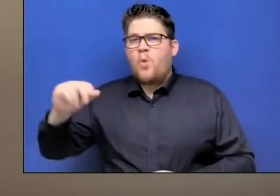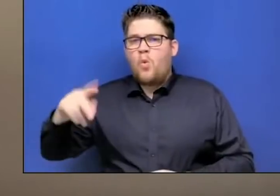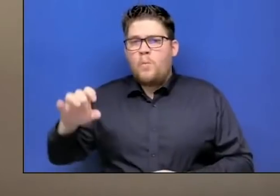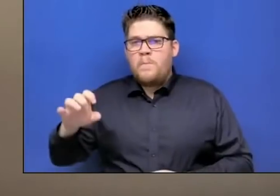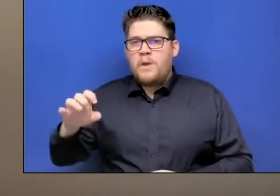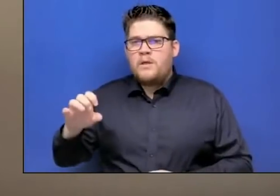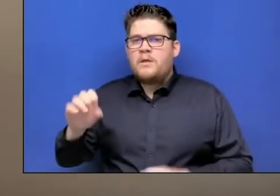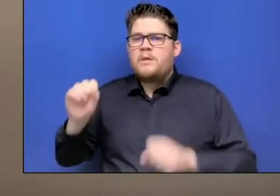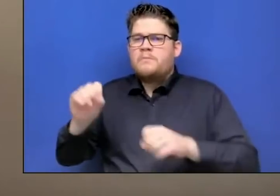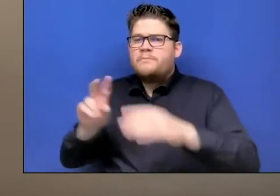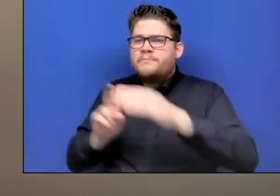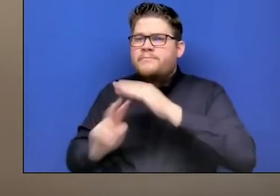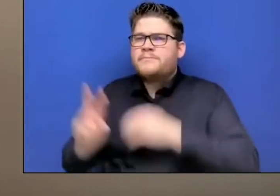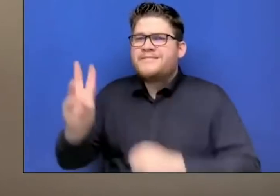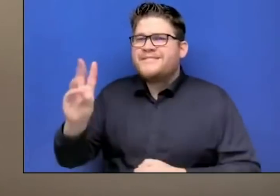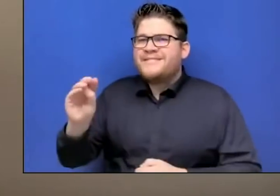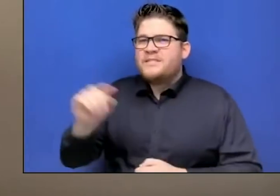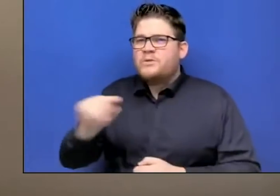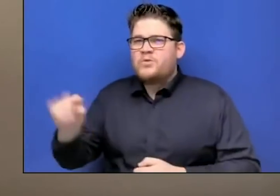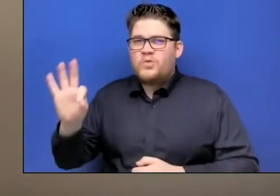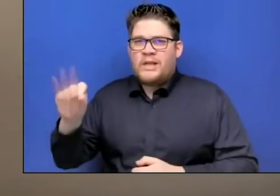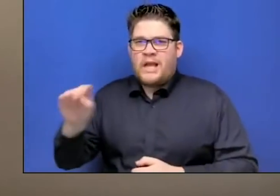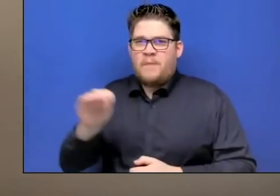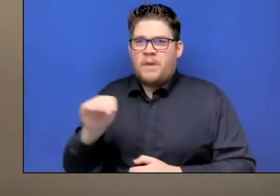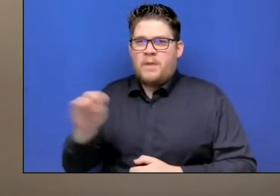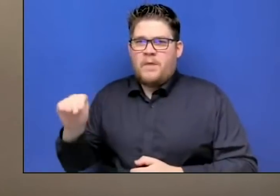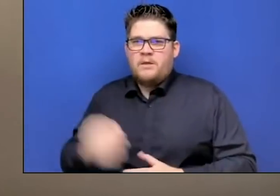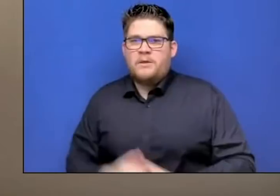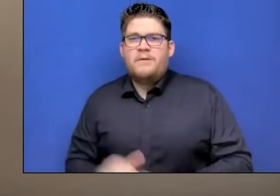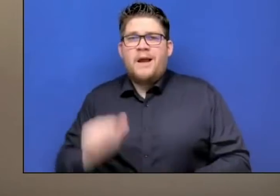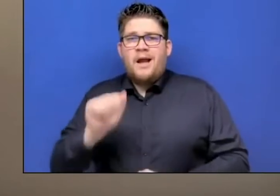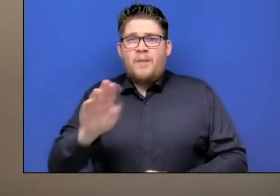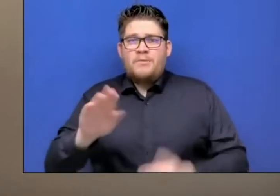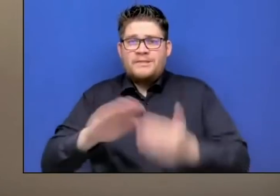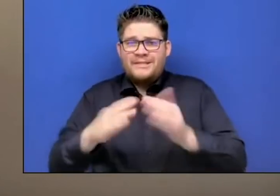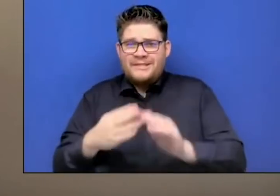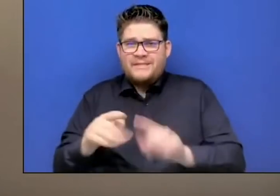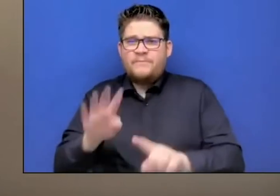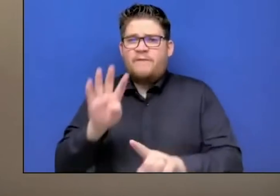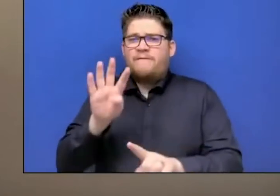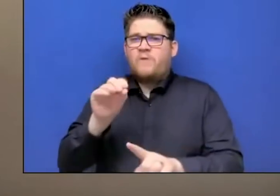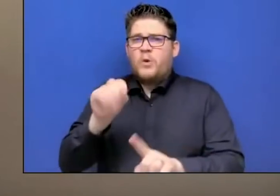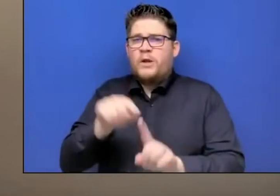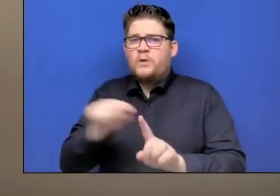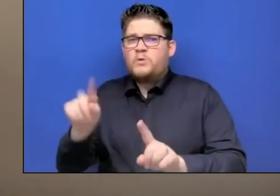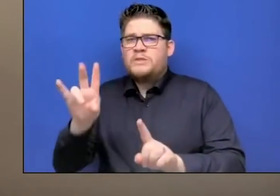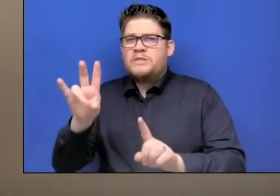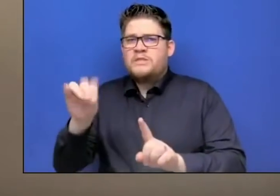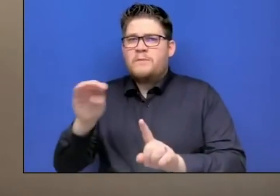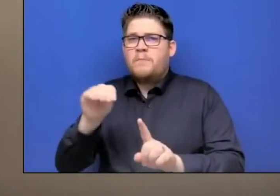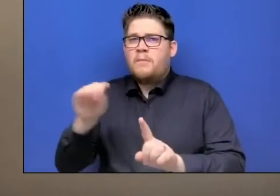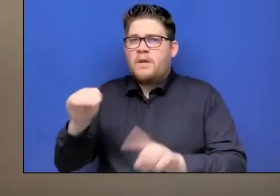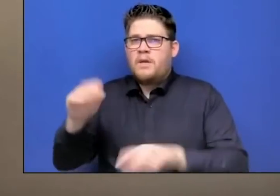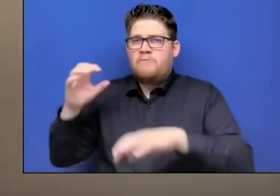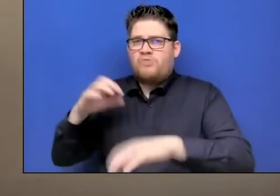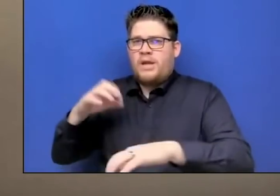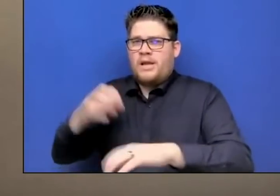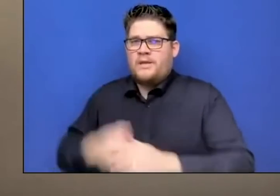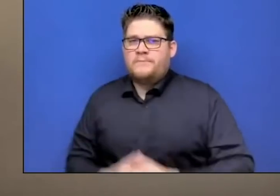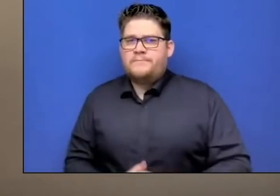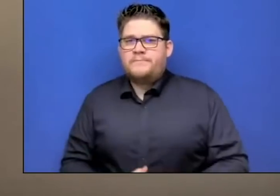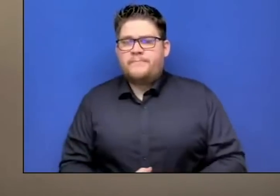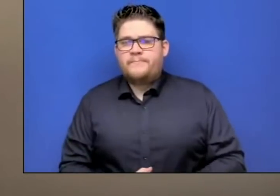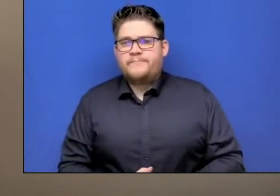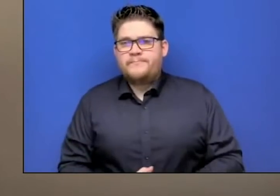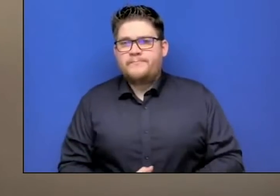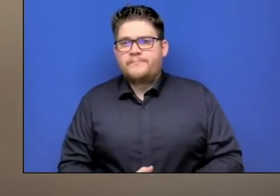For Abbotsford, we're talking about 40 to 70. We also increase that amount into the coastal